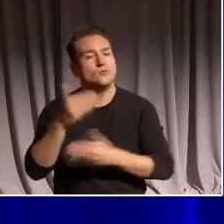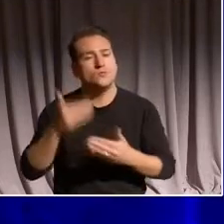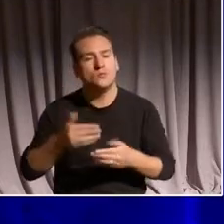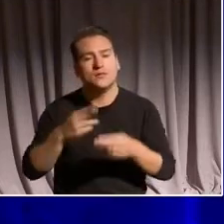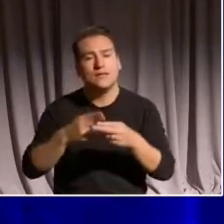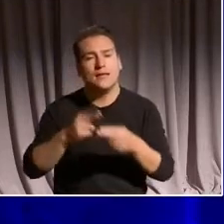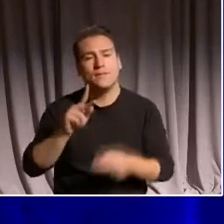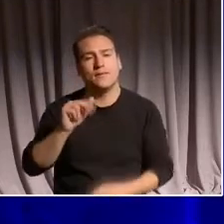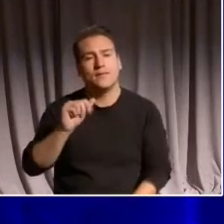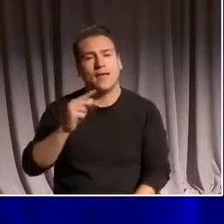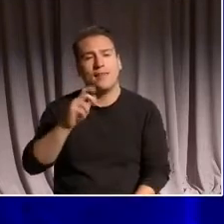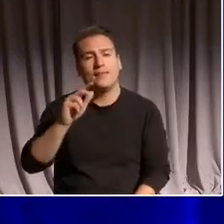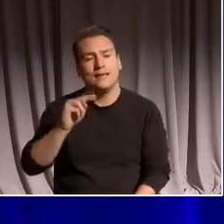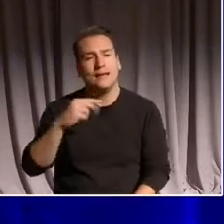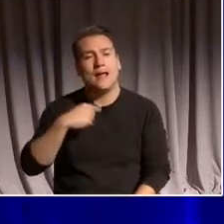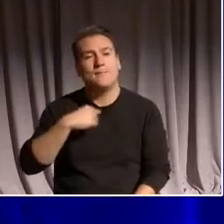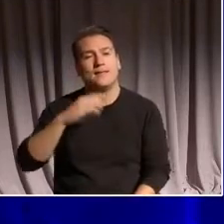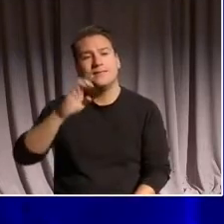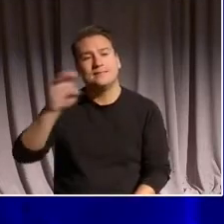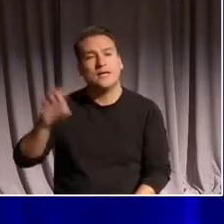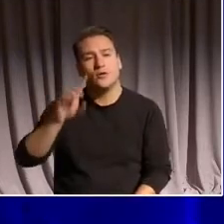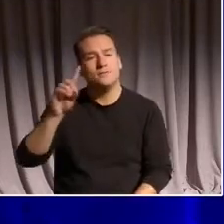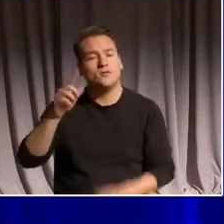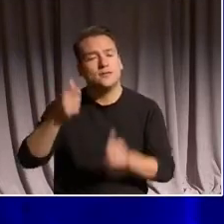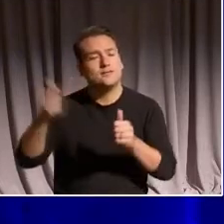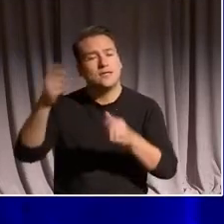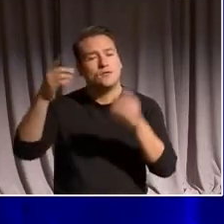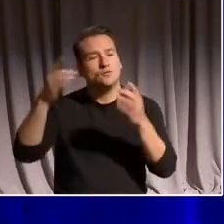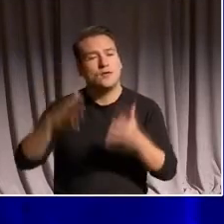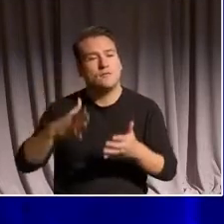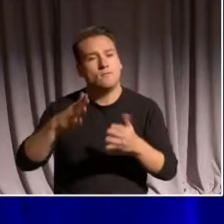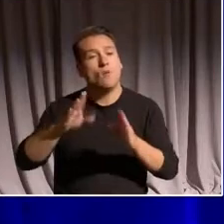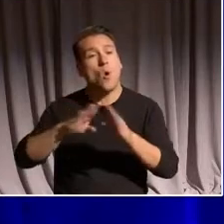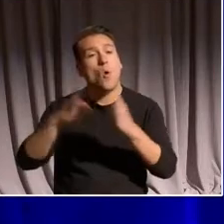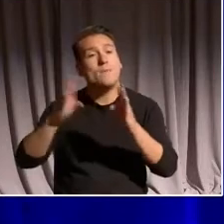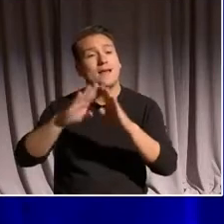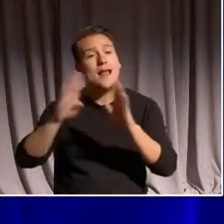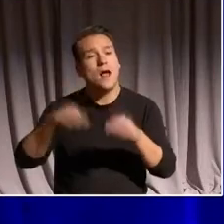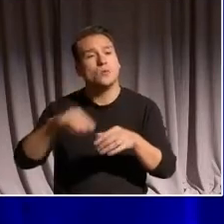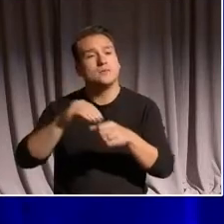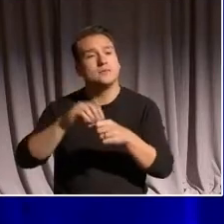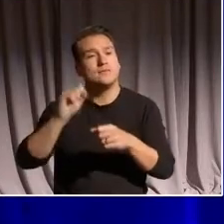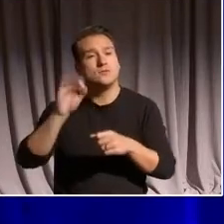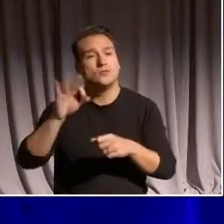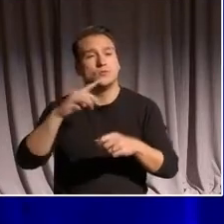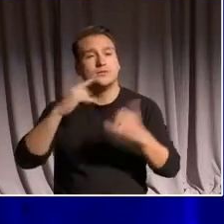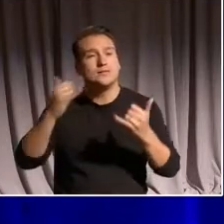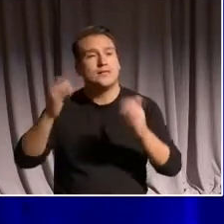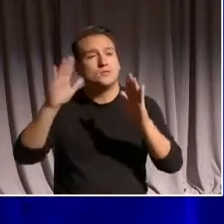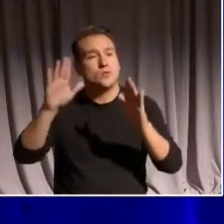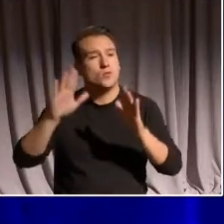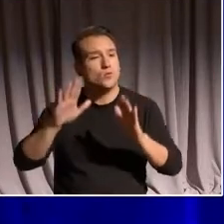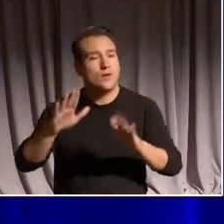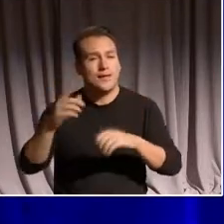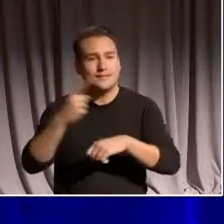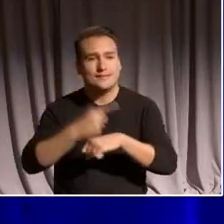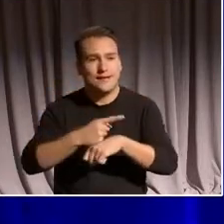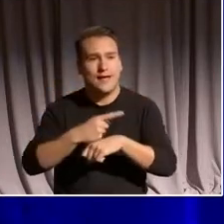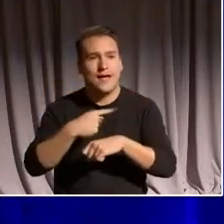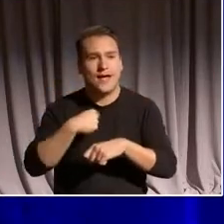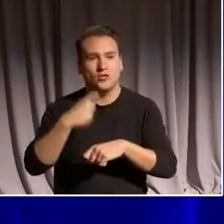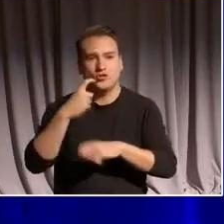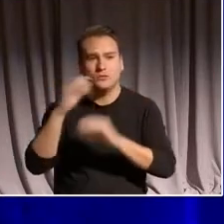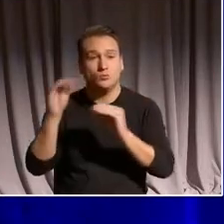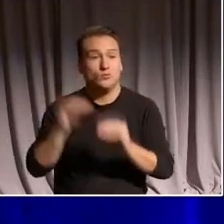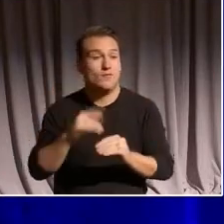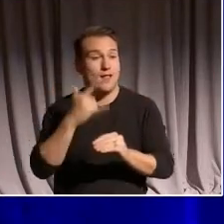Executive Director of Open House in San Francisco. This has been a fabulous day, and I just got to California a year ago, so